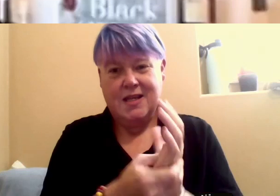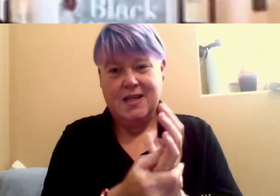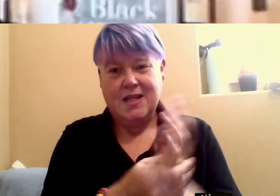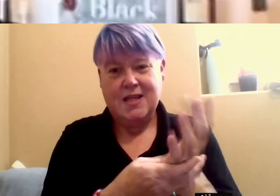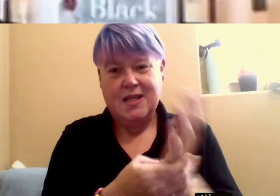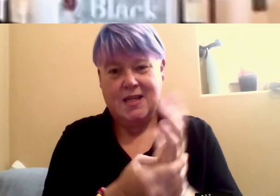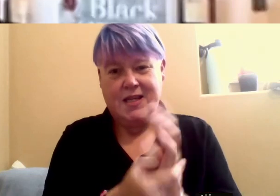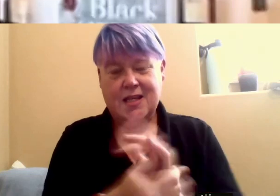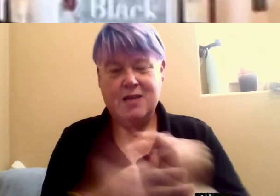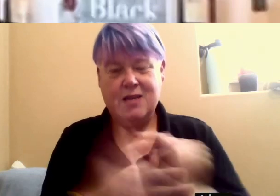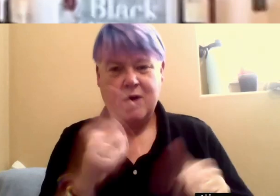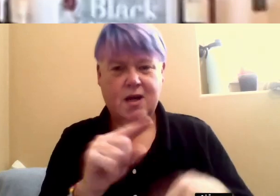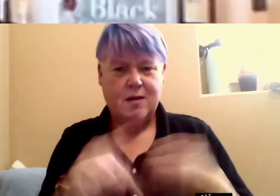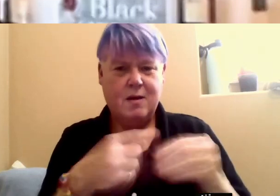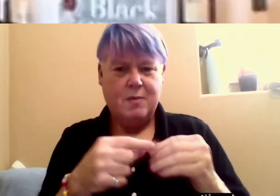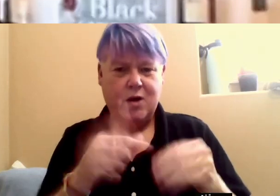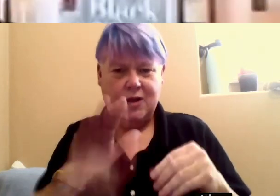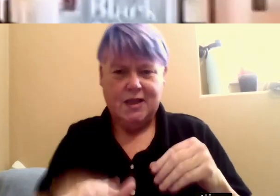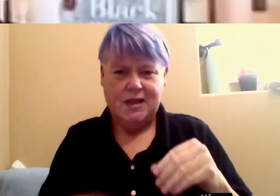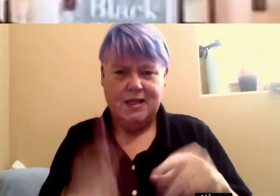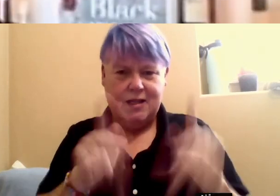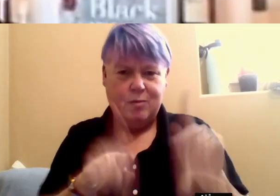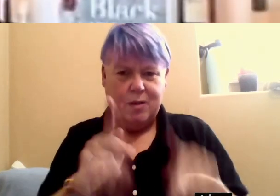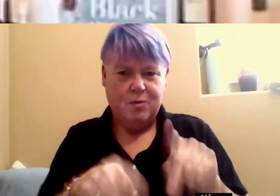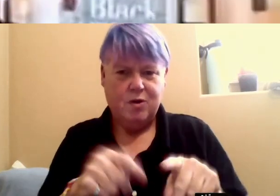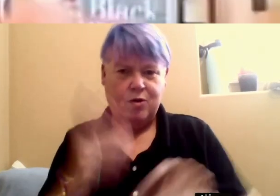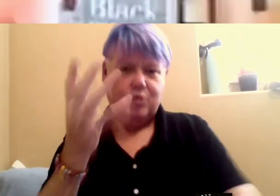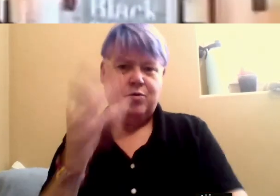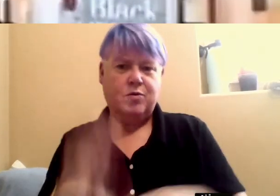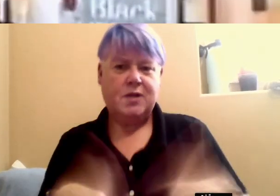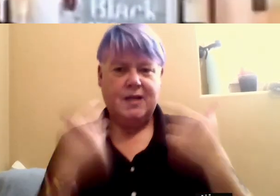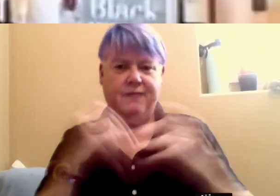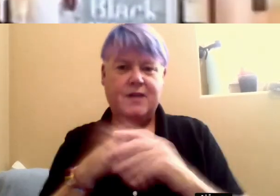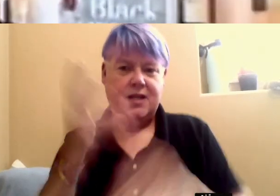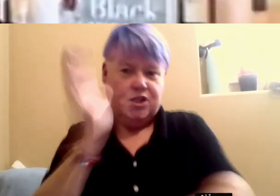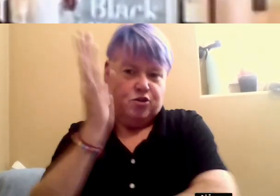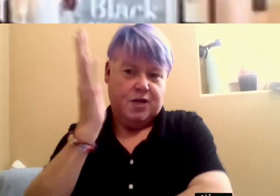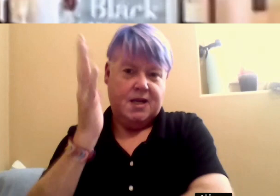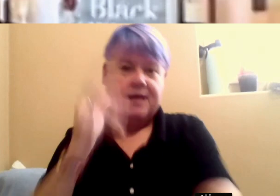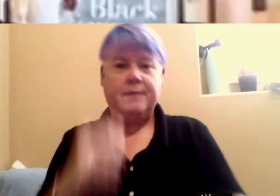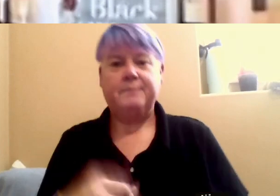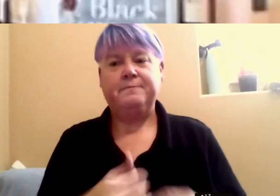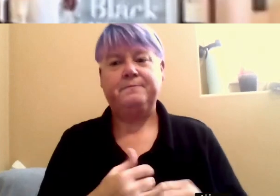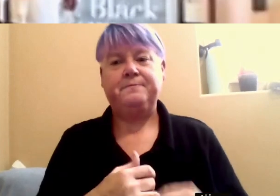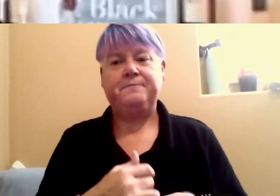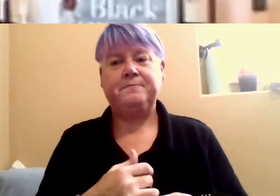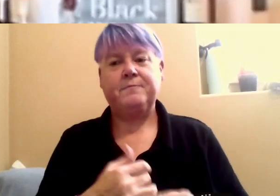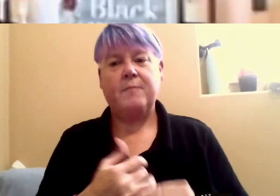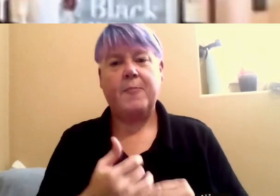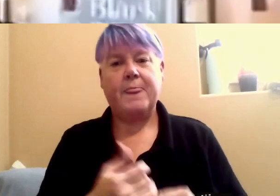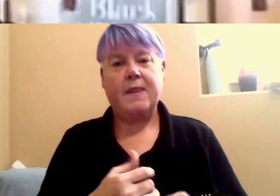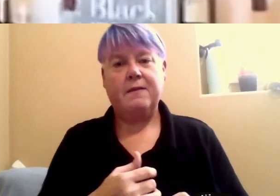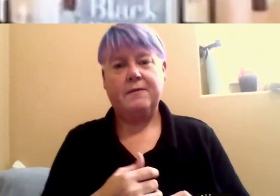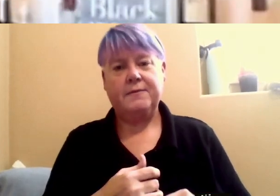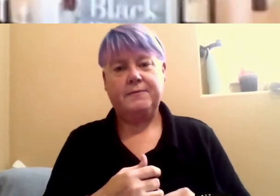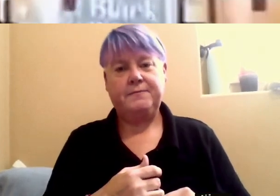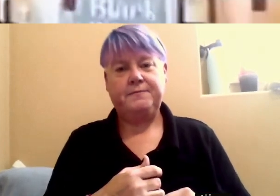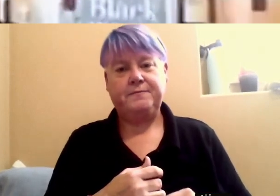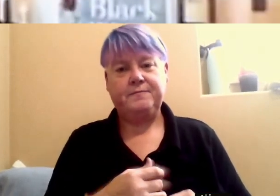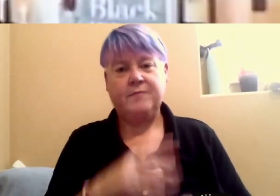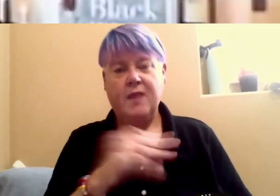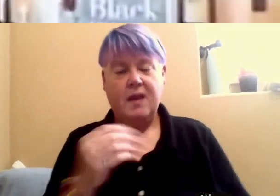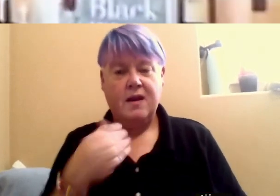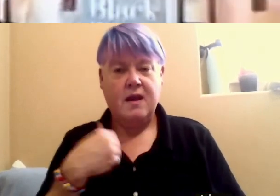in, Cree and other indigenous cultures in their folklore, in their legends. And I